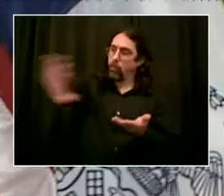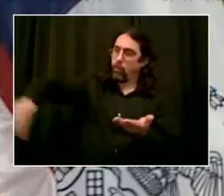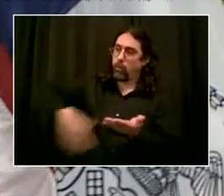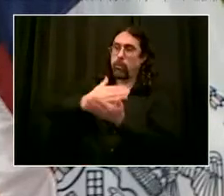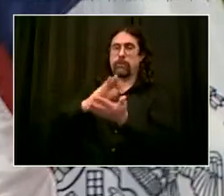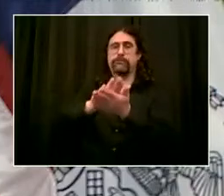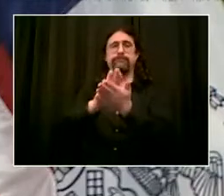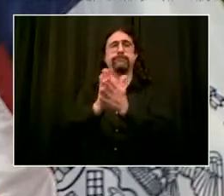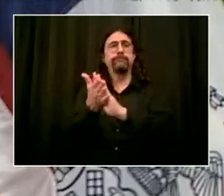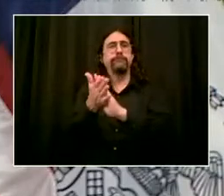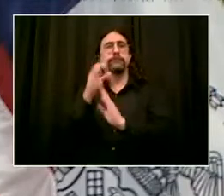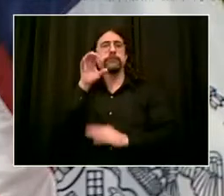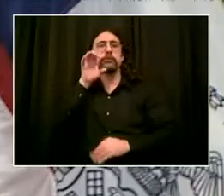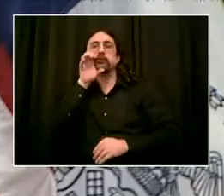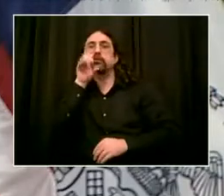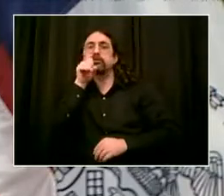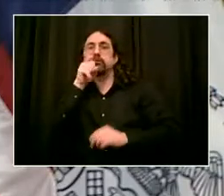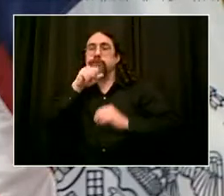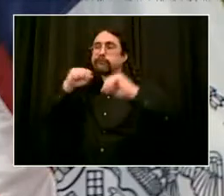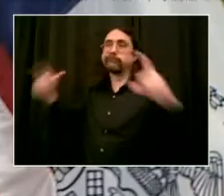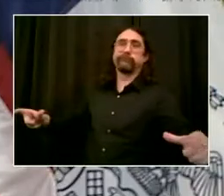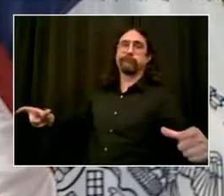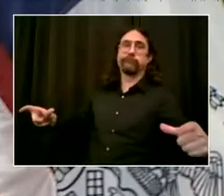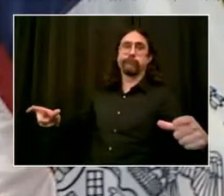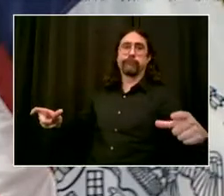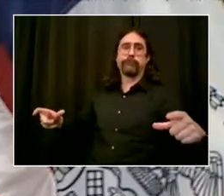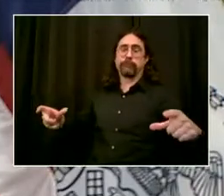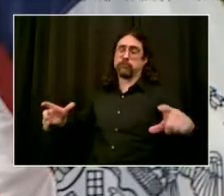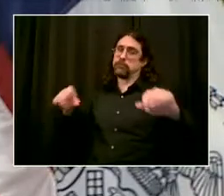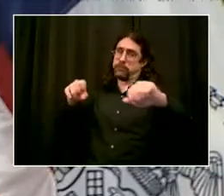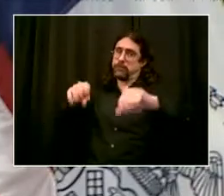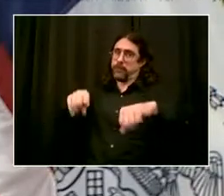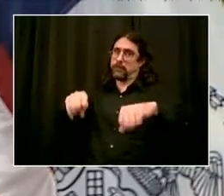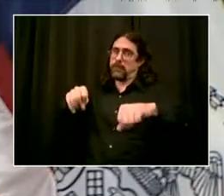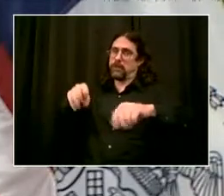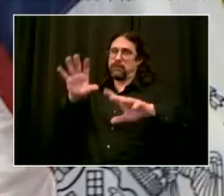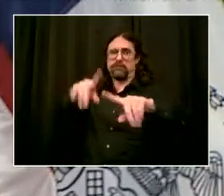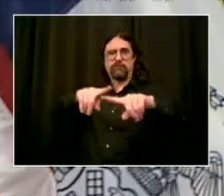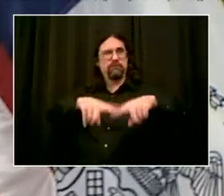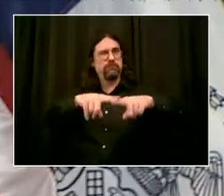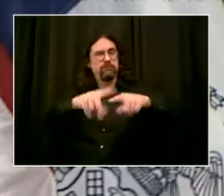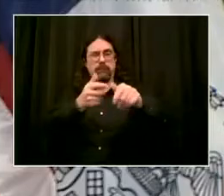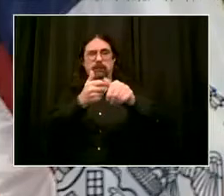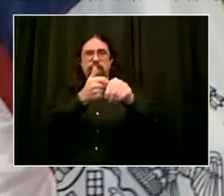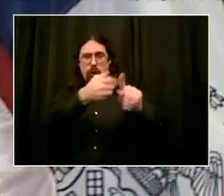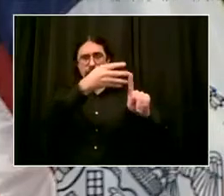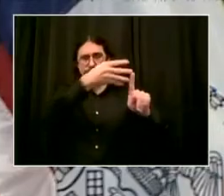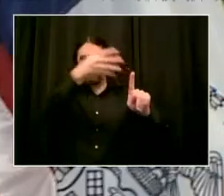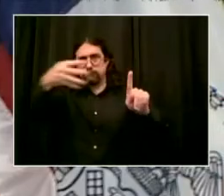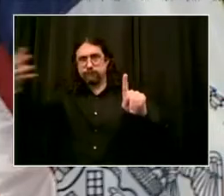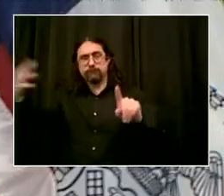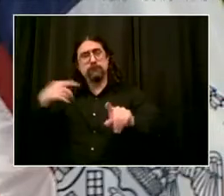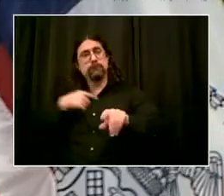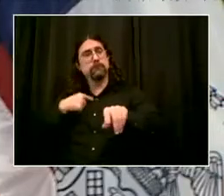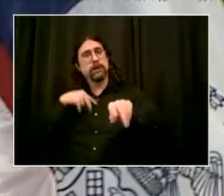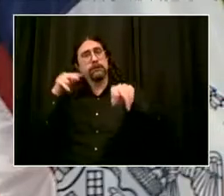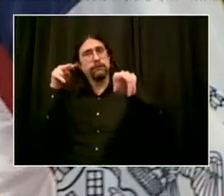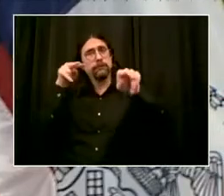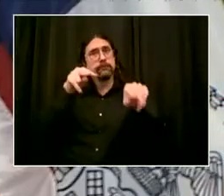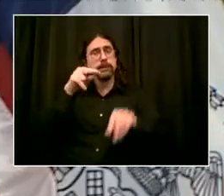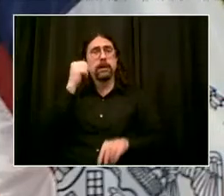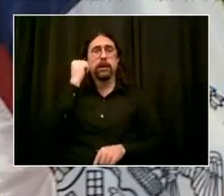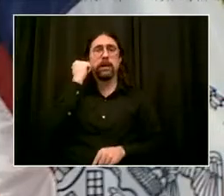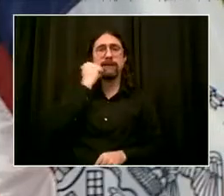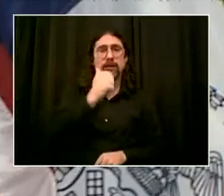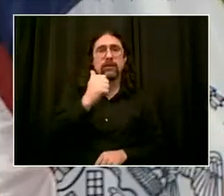that it involves a lot more testing it's a very conservative cautious approach again a lot more work but